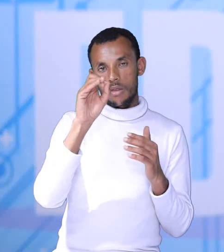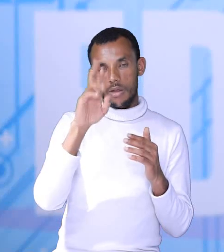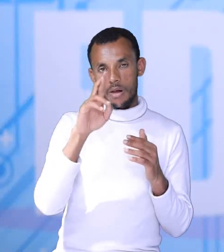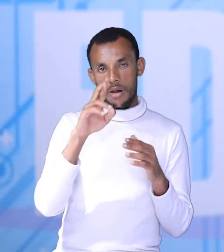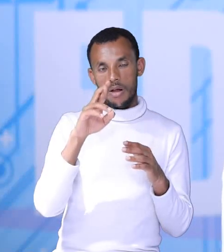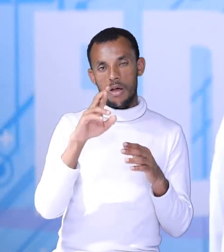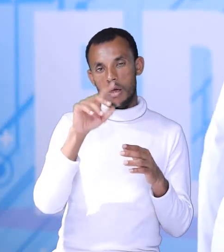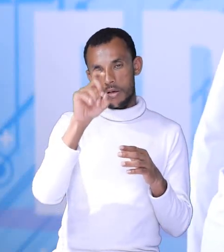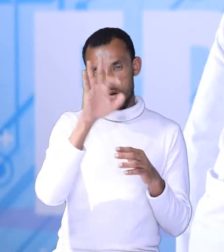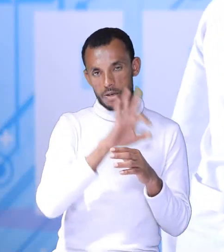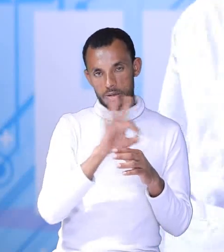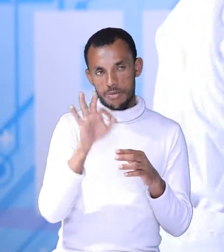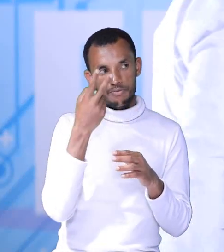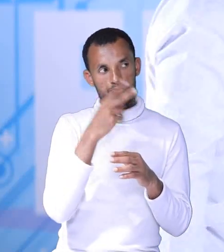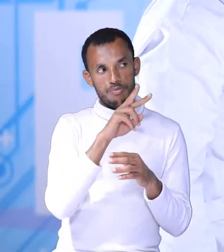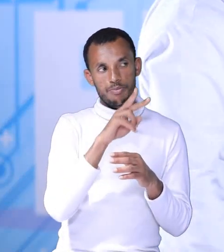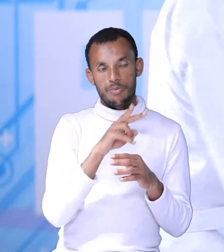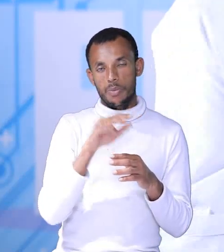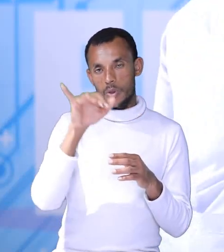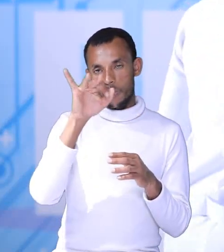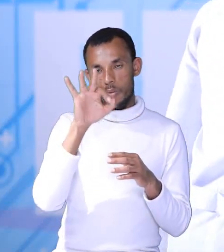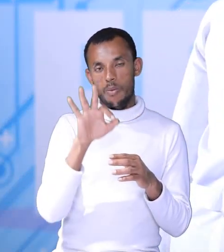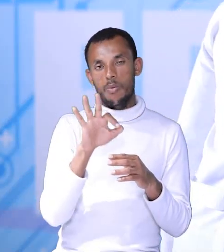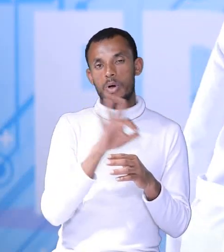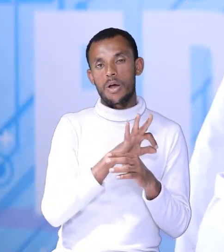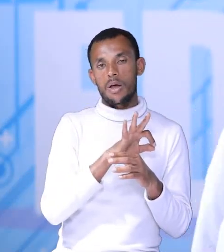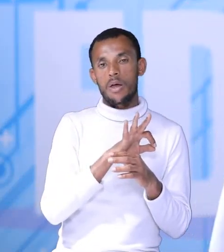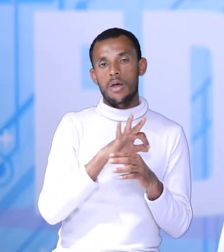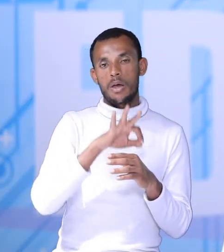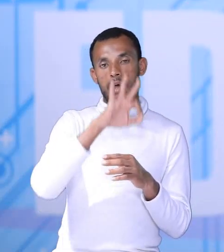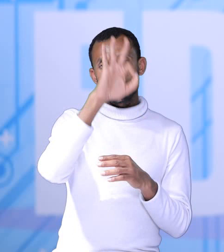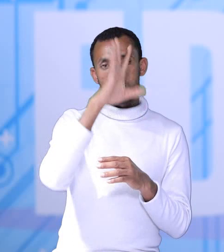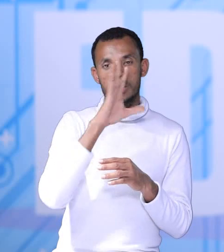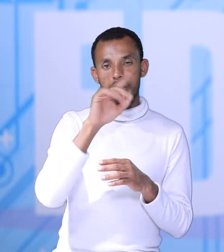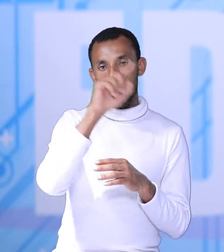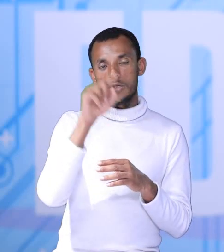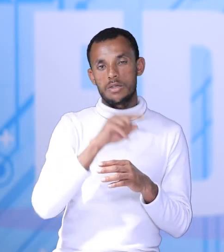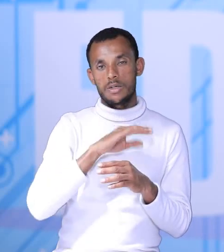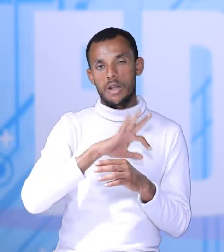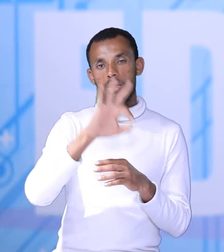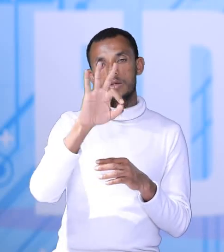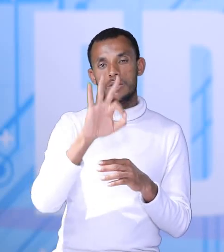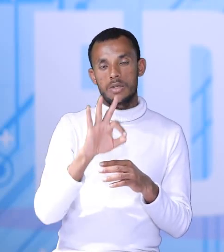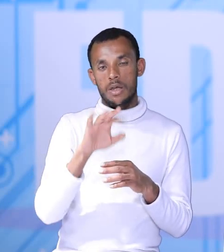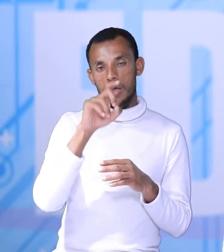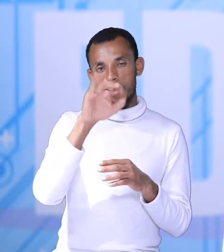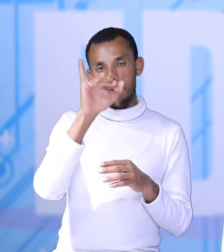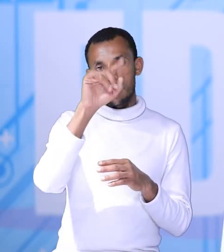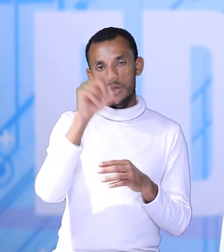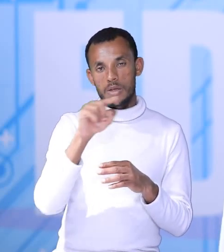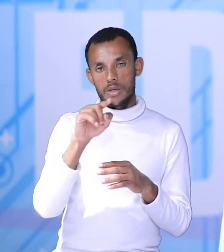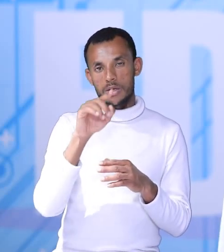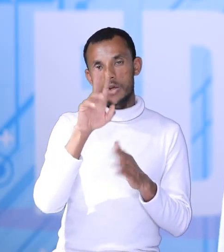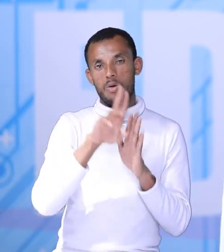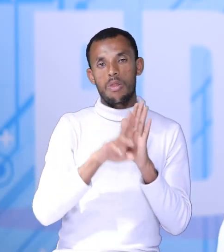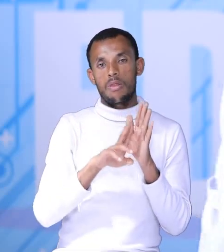along x-axis, along y-axis, and z-axis. If you have this one x, y, z, the